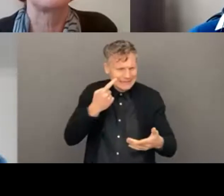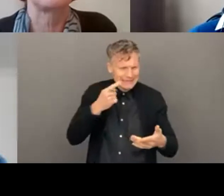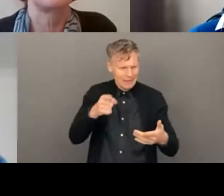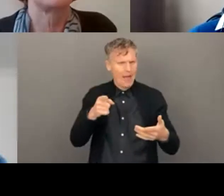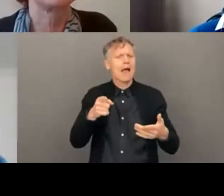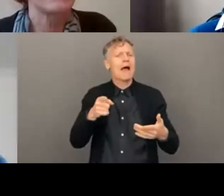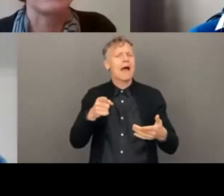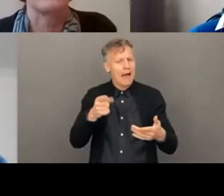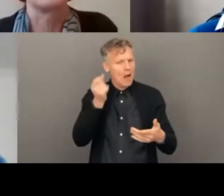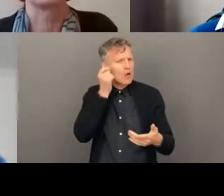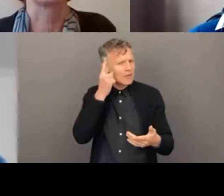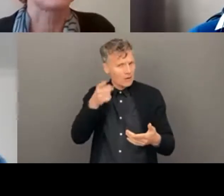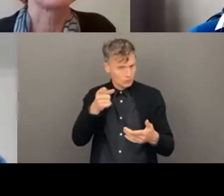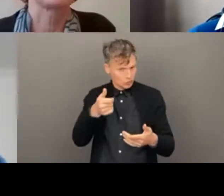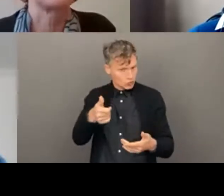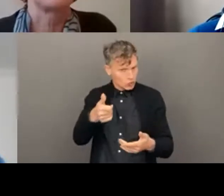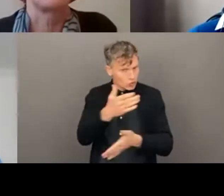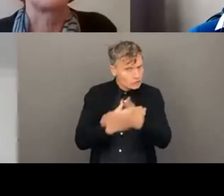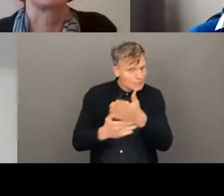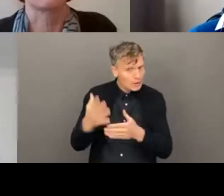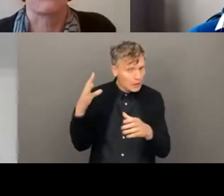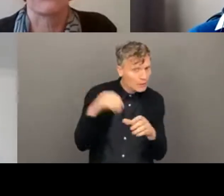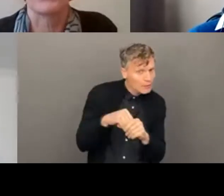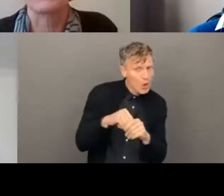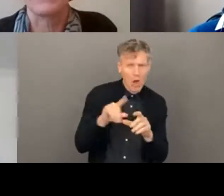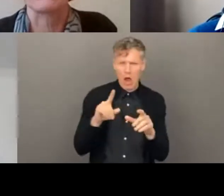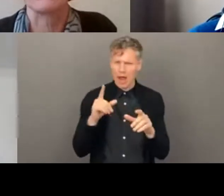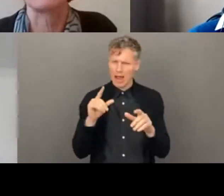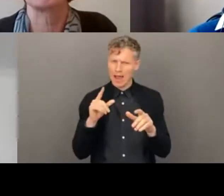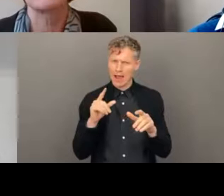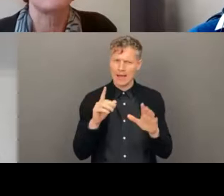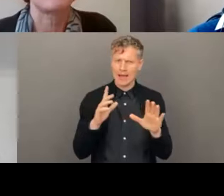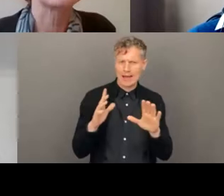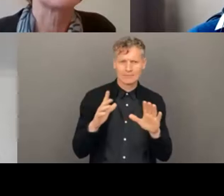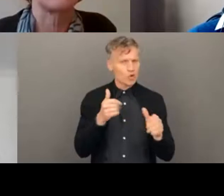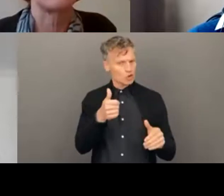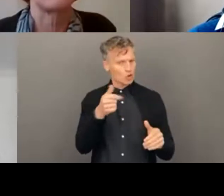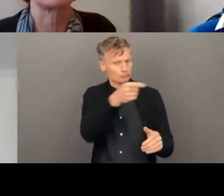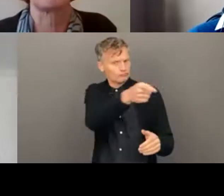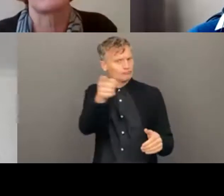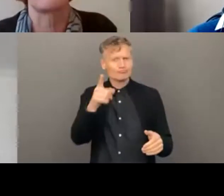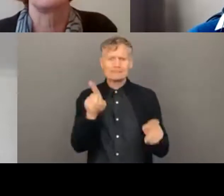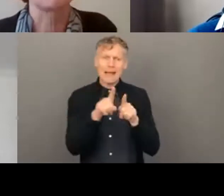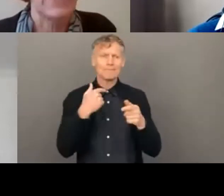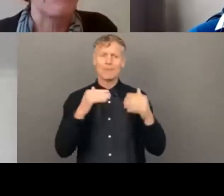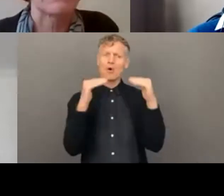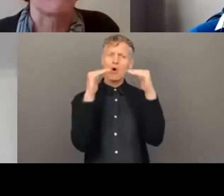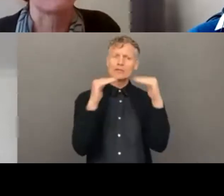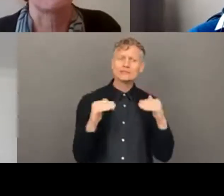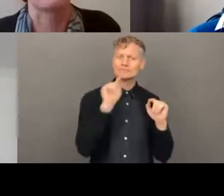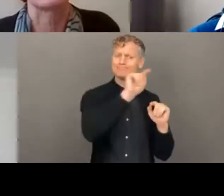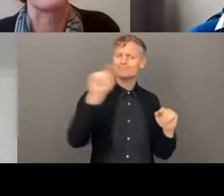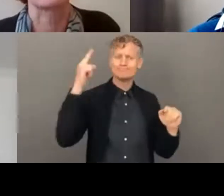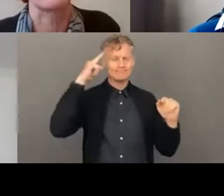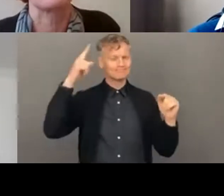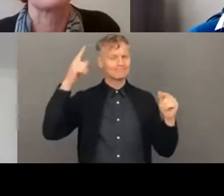and willing to change your own organization and really make this somehow relevant for